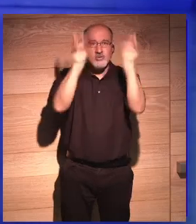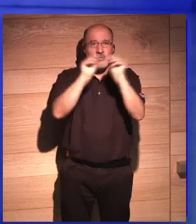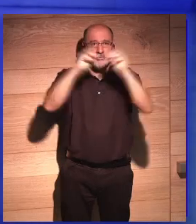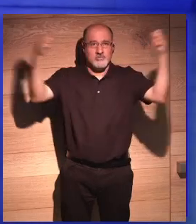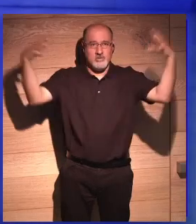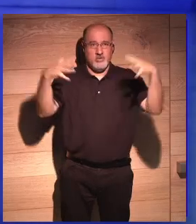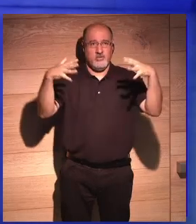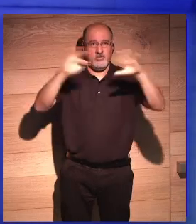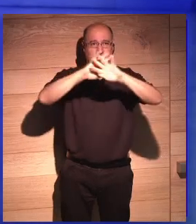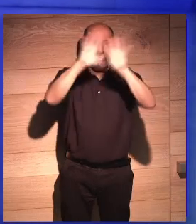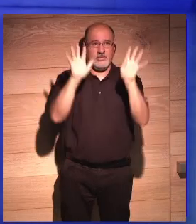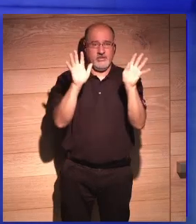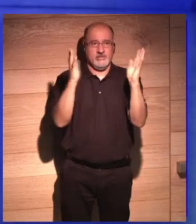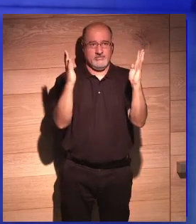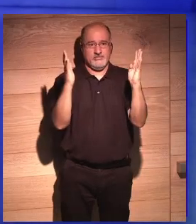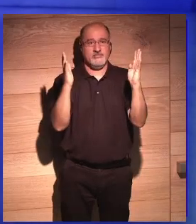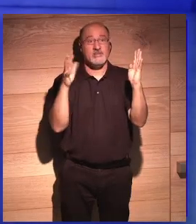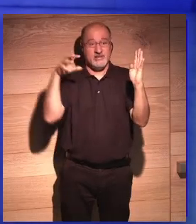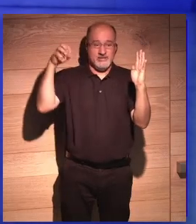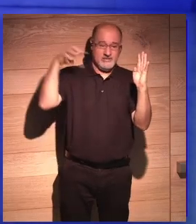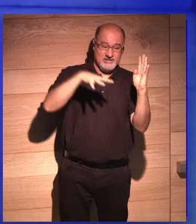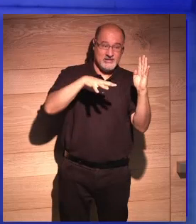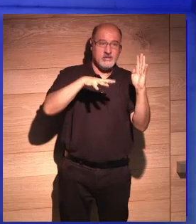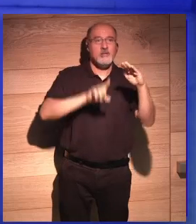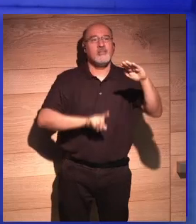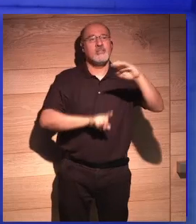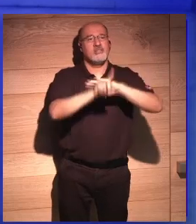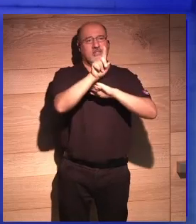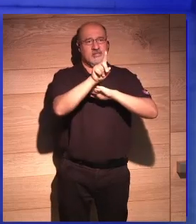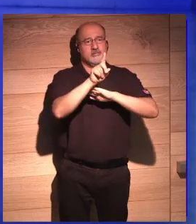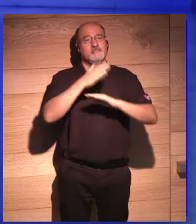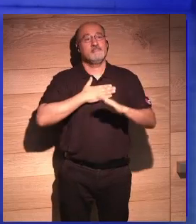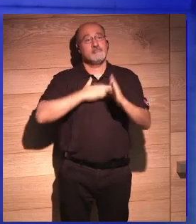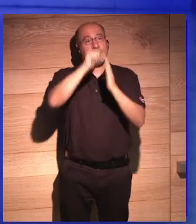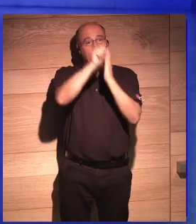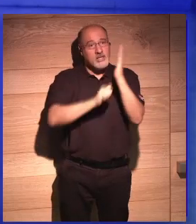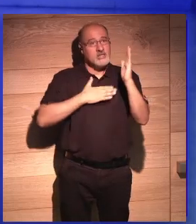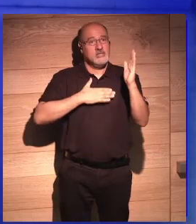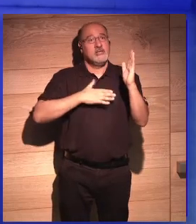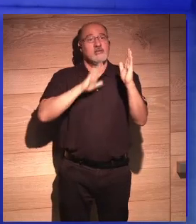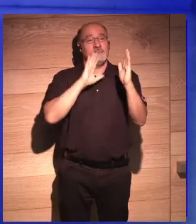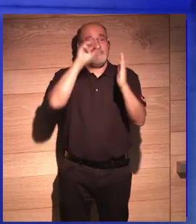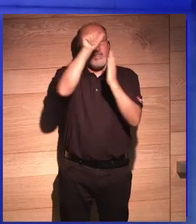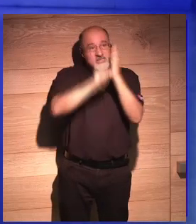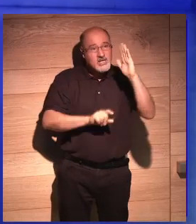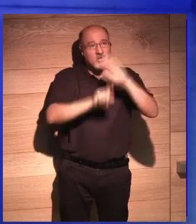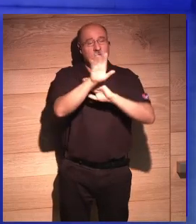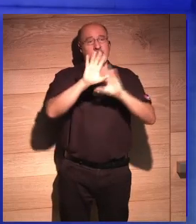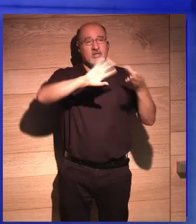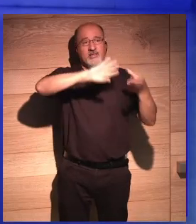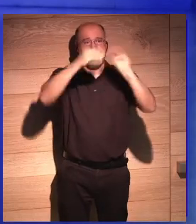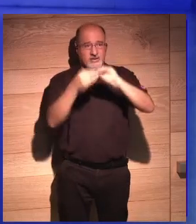really incredible shader developers on the digital end to allow us